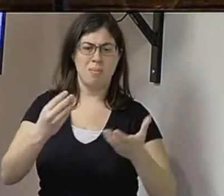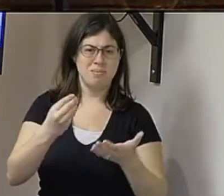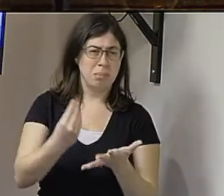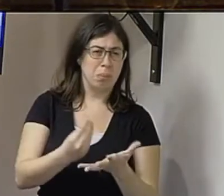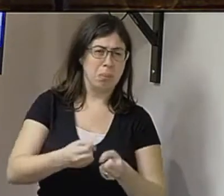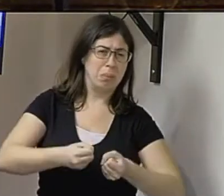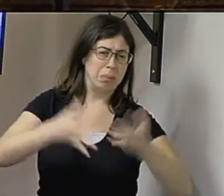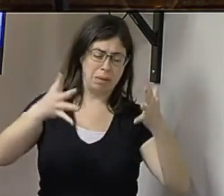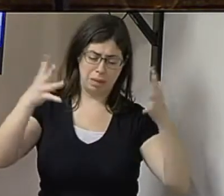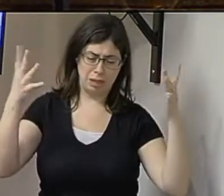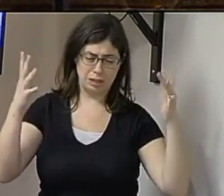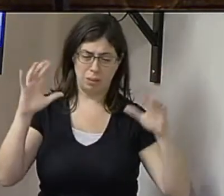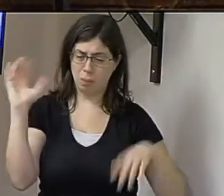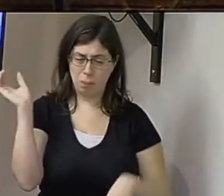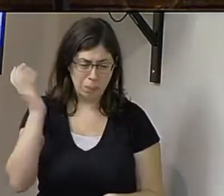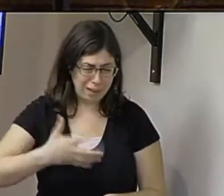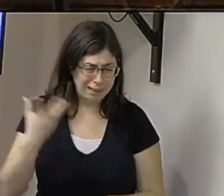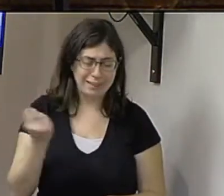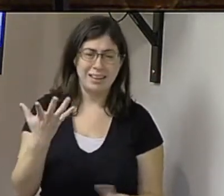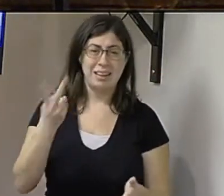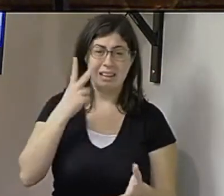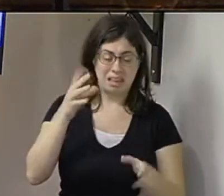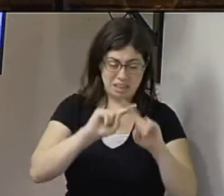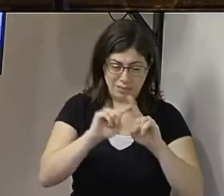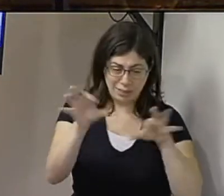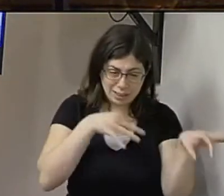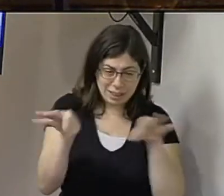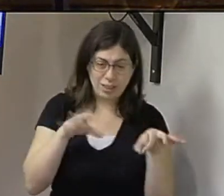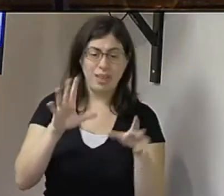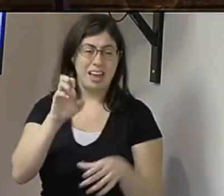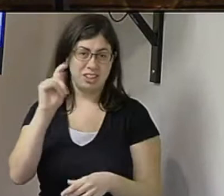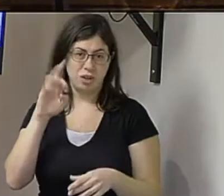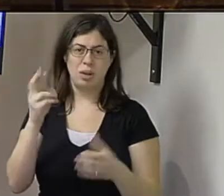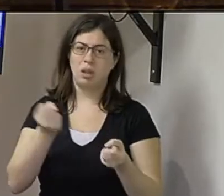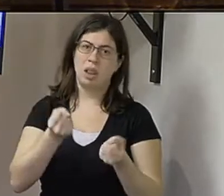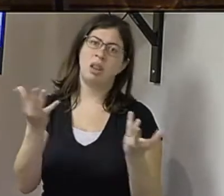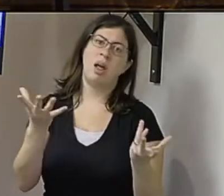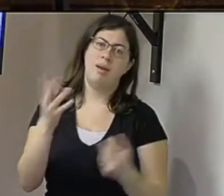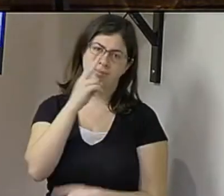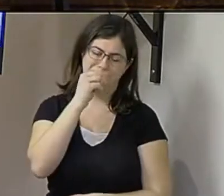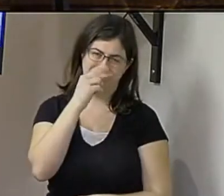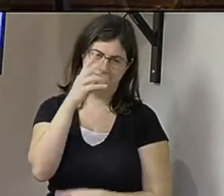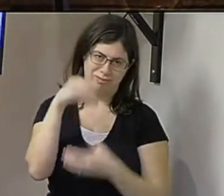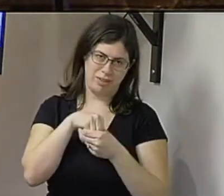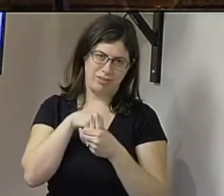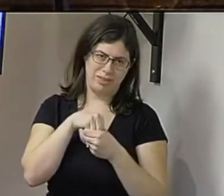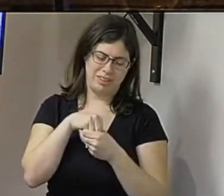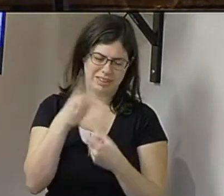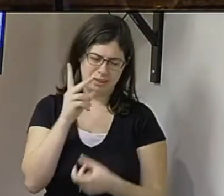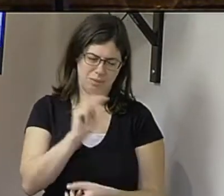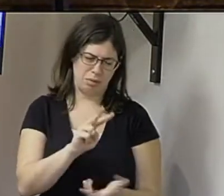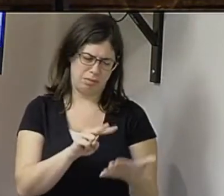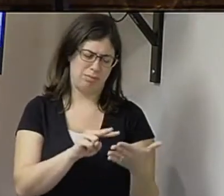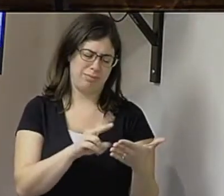of ridiculous it is, right? When you read these details, and we're going to see this a lot in Esther, the book of Esther has a lot of humor in it. If you read something and you're